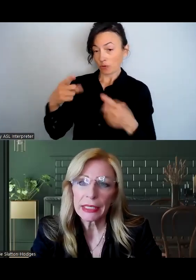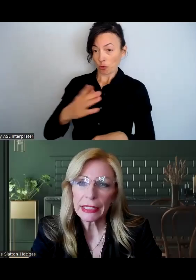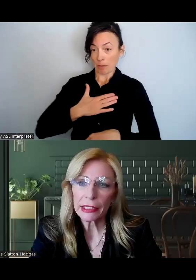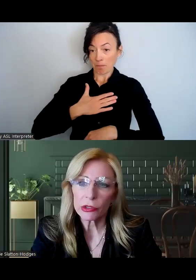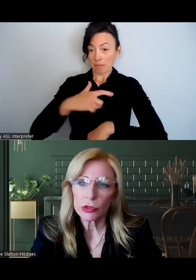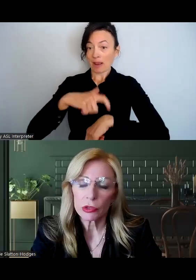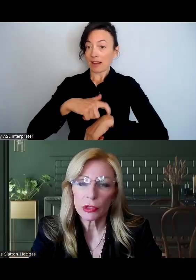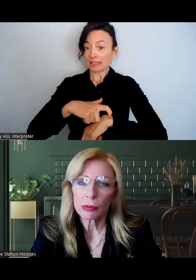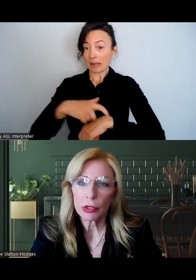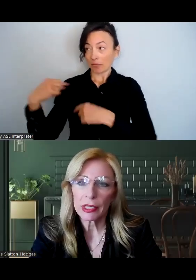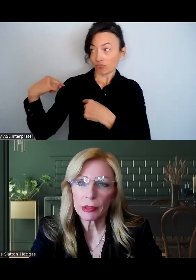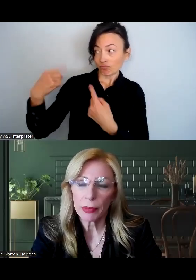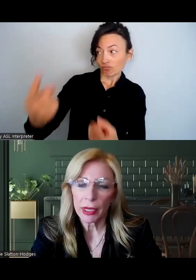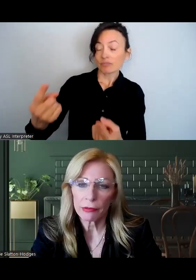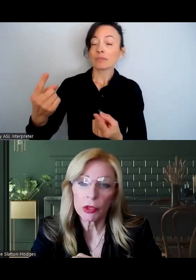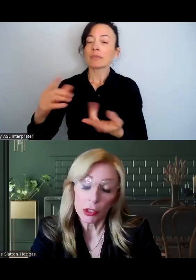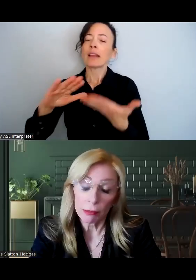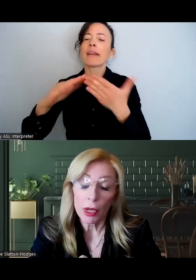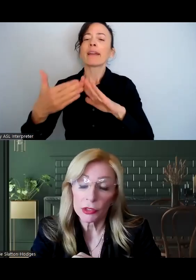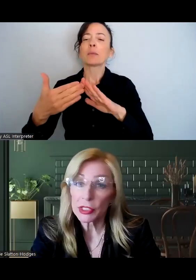time is the